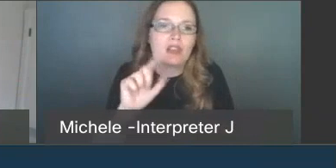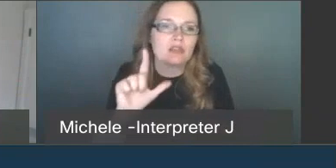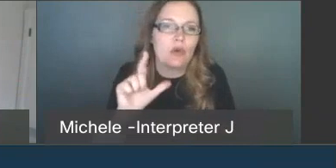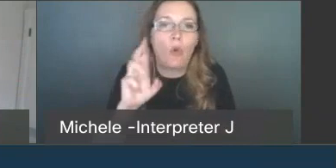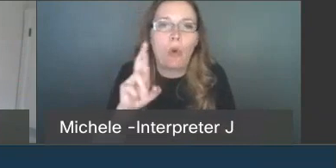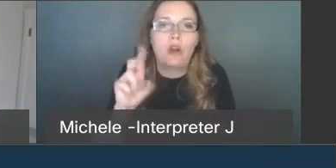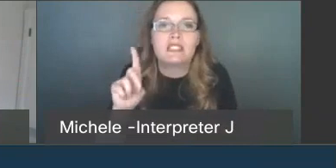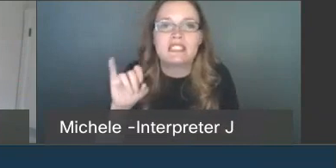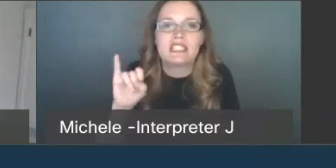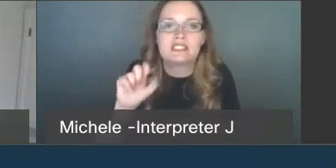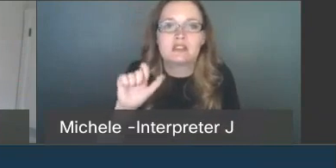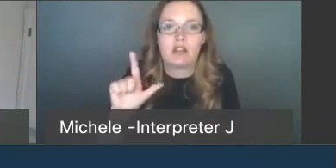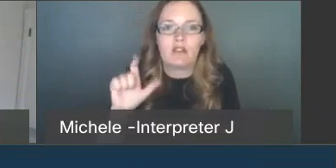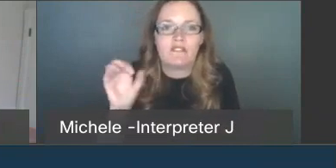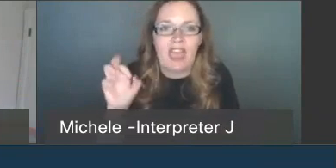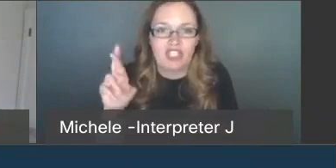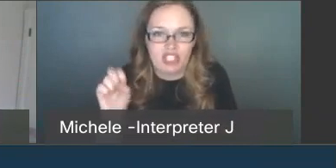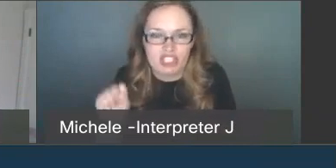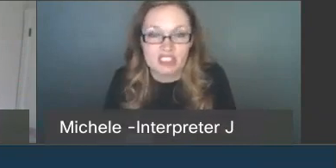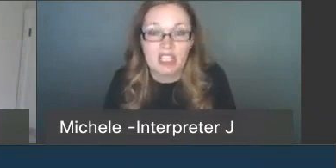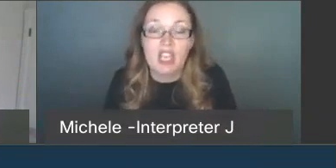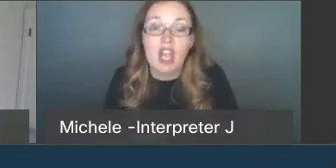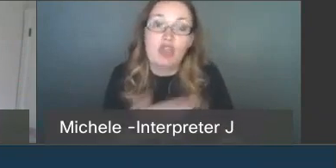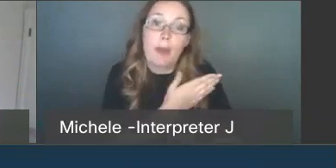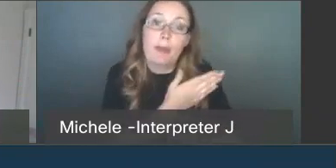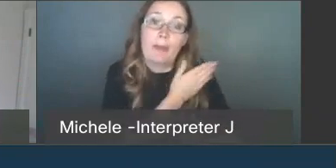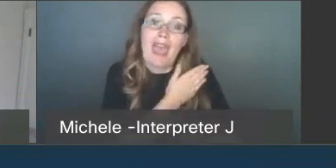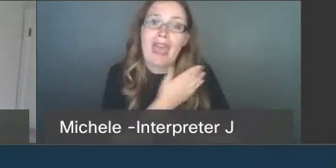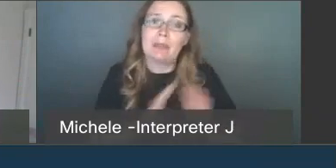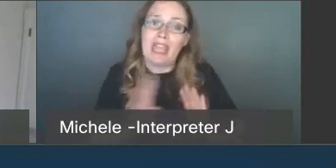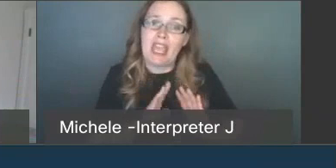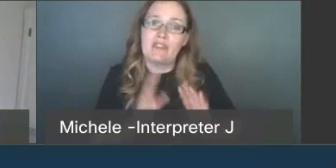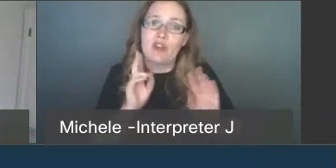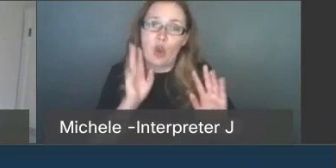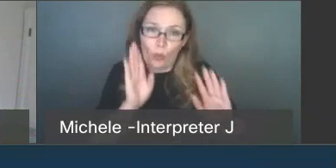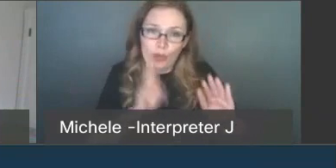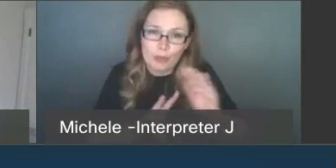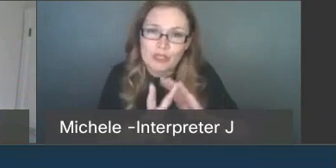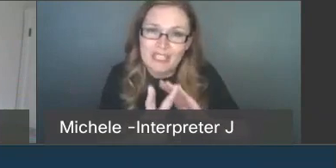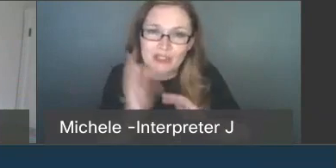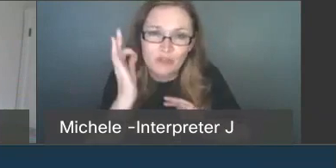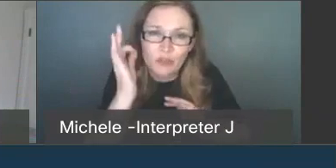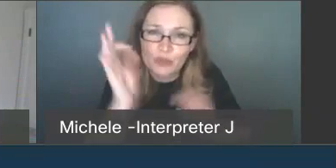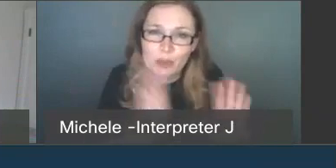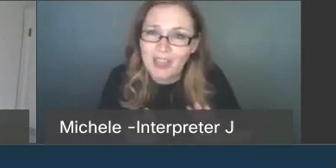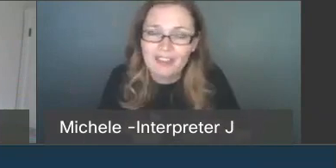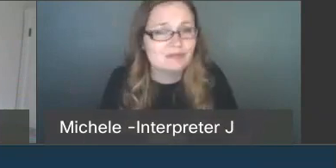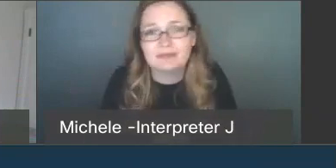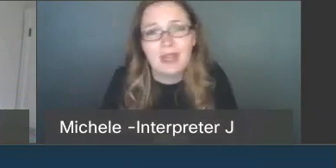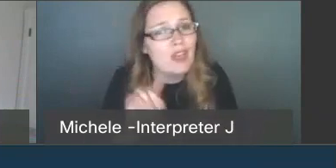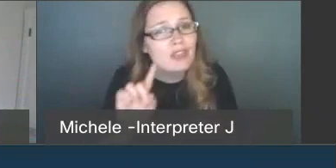the saying that the past behavior is the best predictor of future behavior, that actually only holds to a